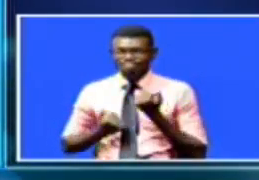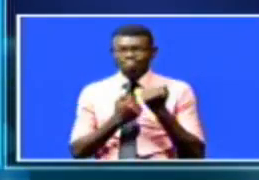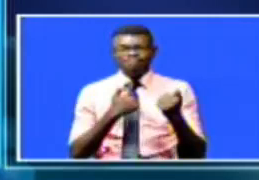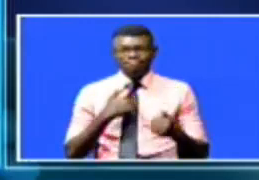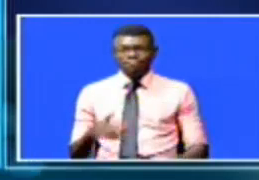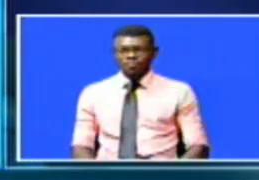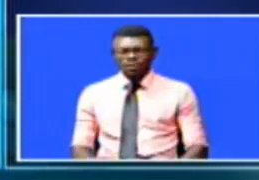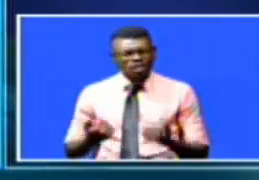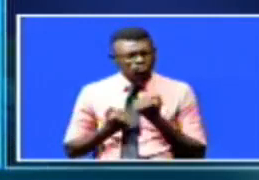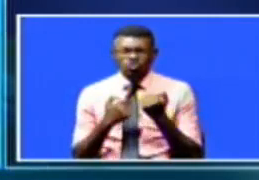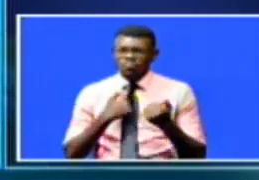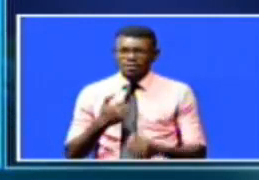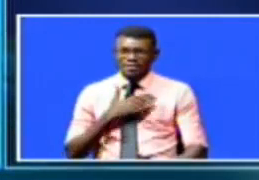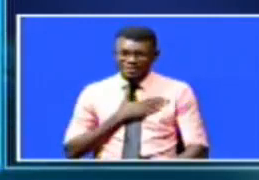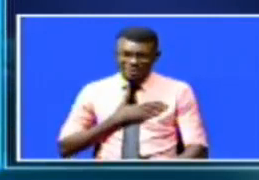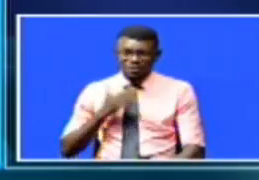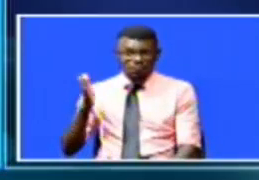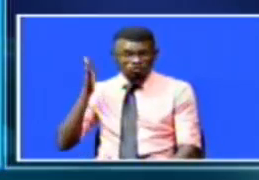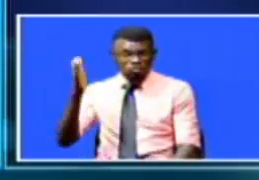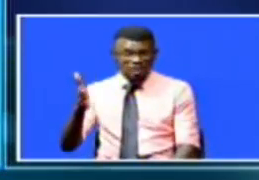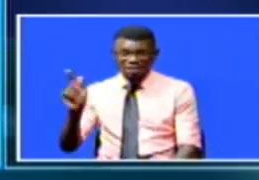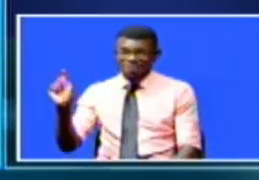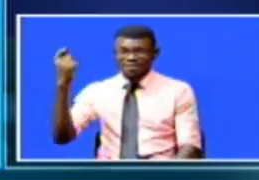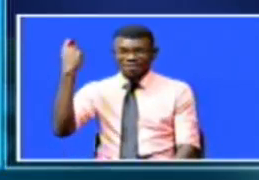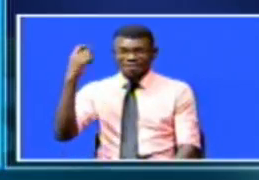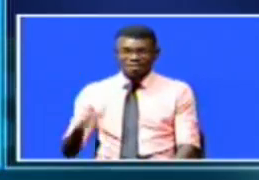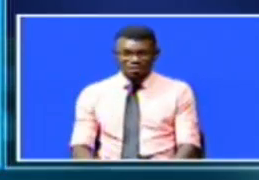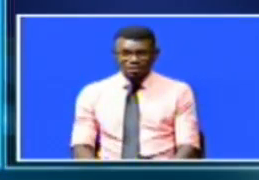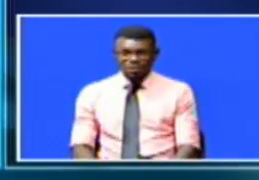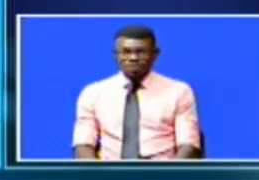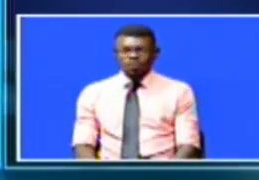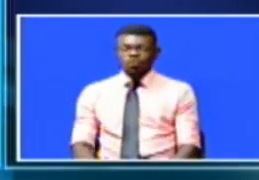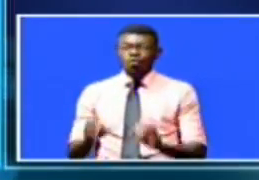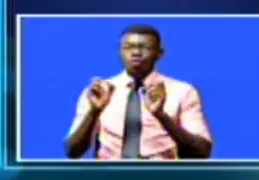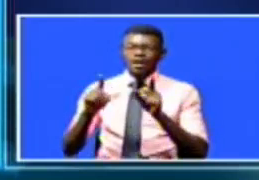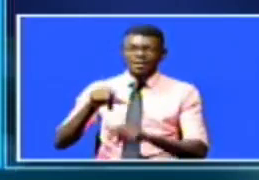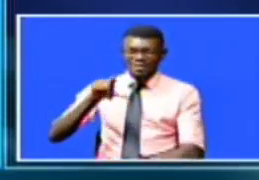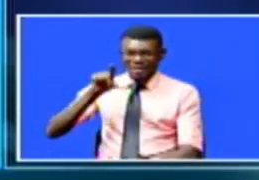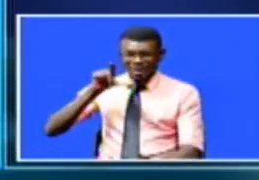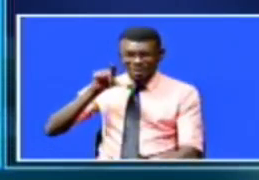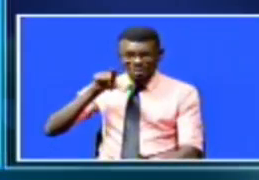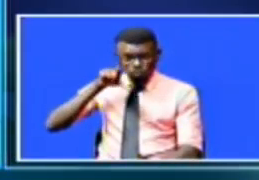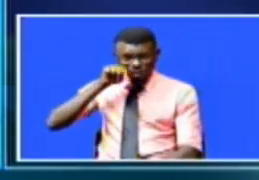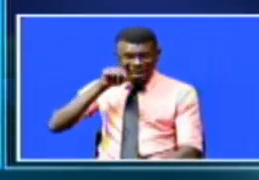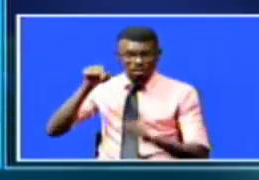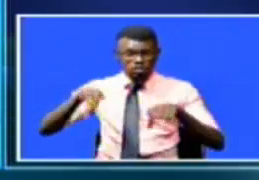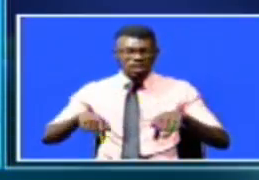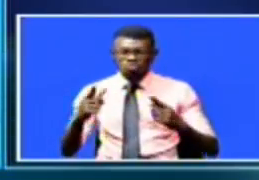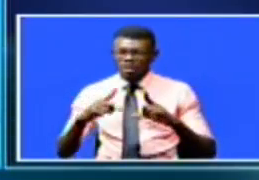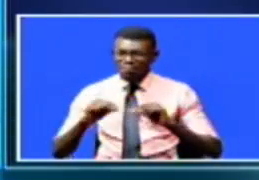follow suit. Support me for the future of this nation. Speaking of Twitter, sir, you also tweeted earlier today